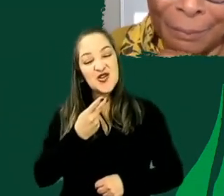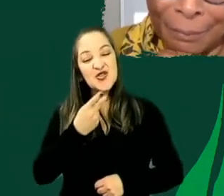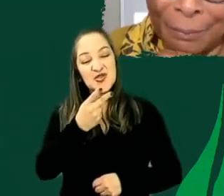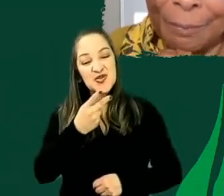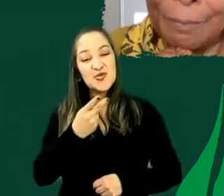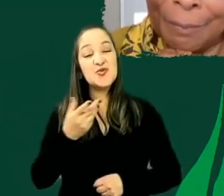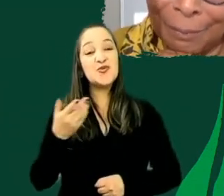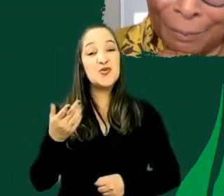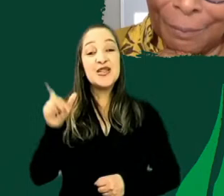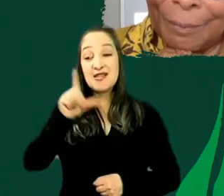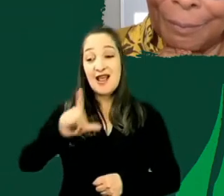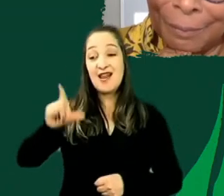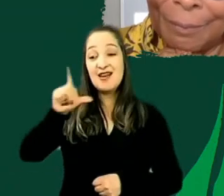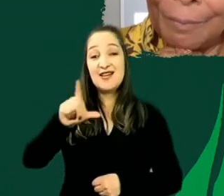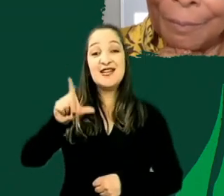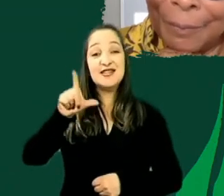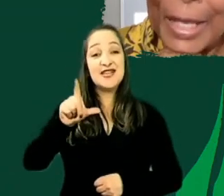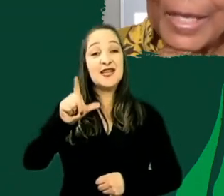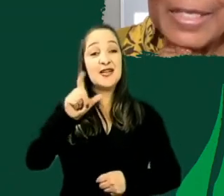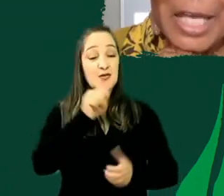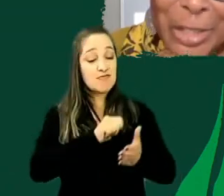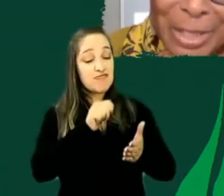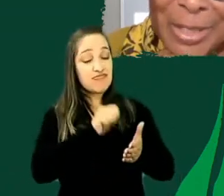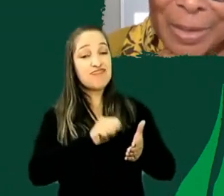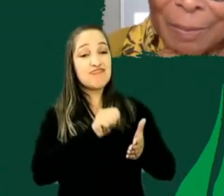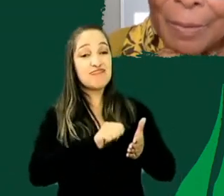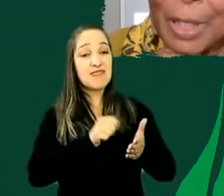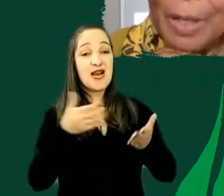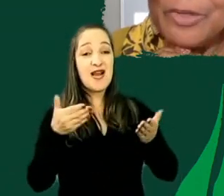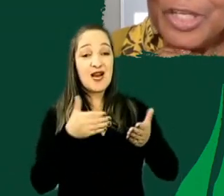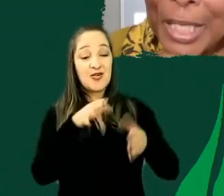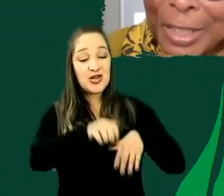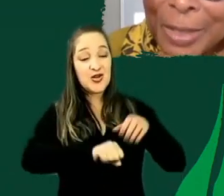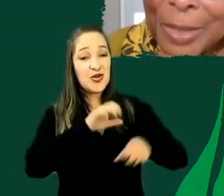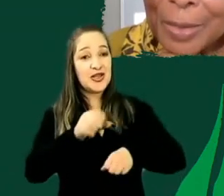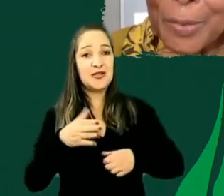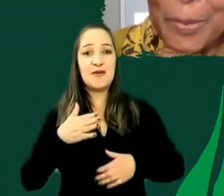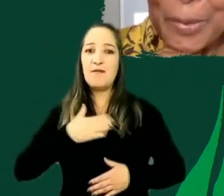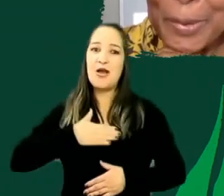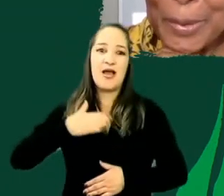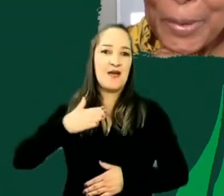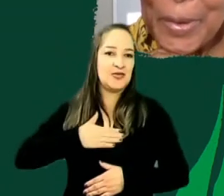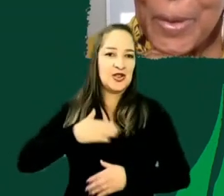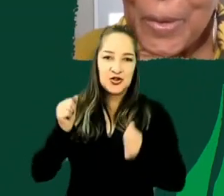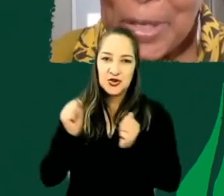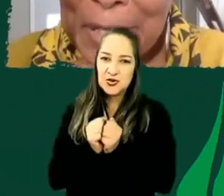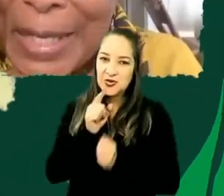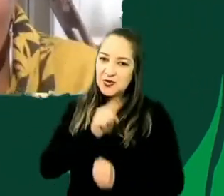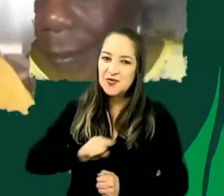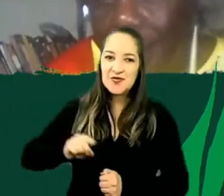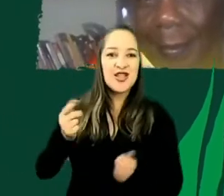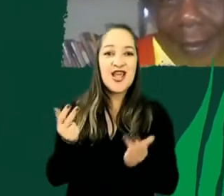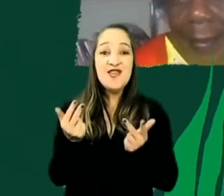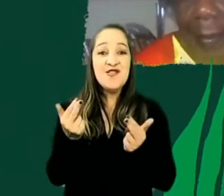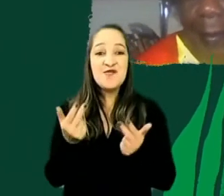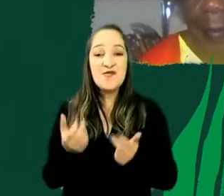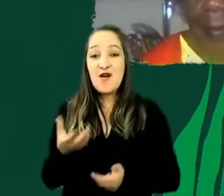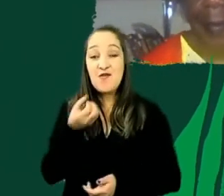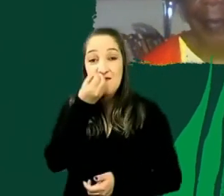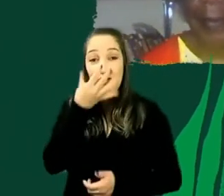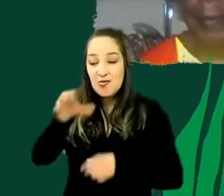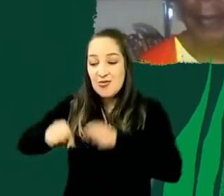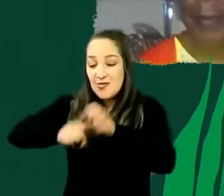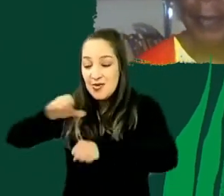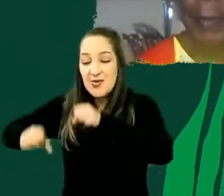have sown in literature. Yes. Here with you, it's like reaping. Yes, what a beautiful